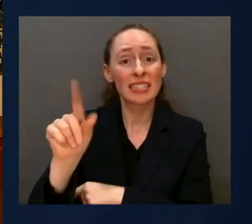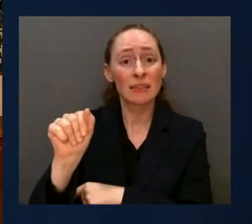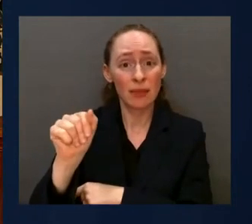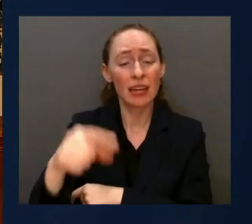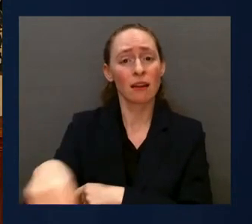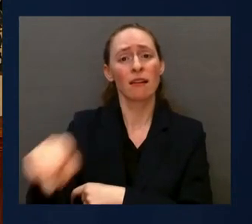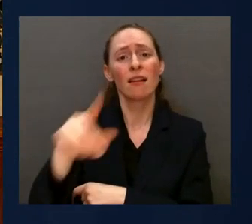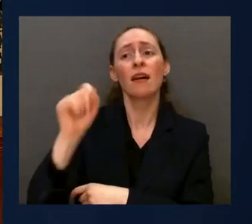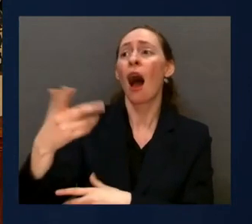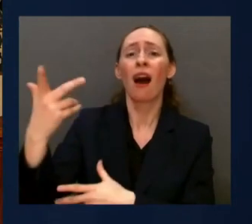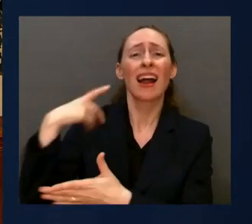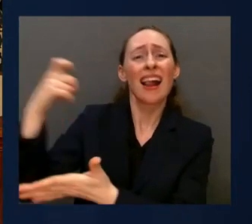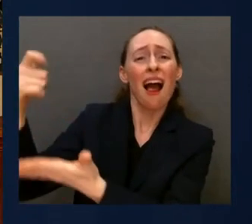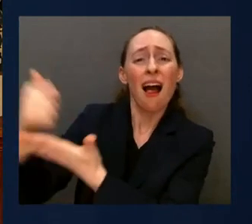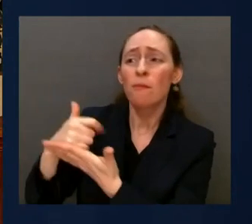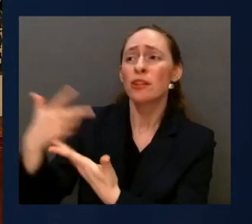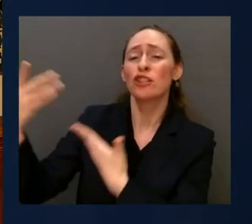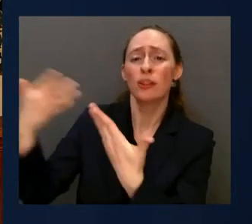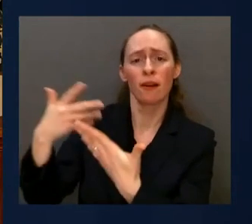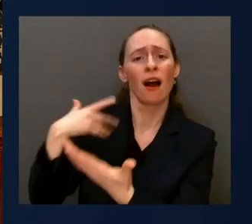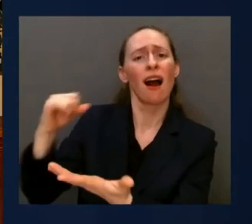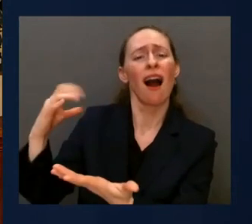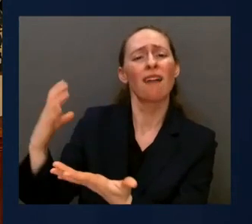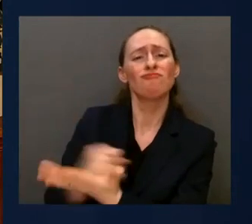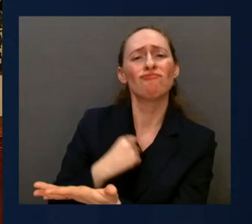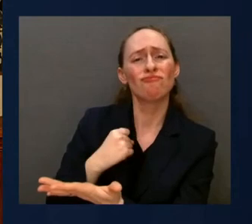the workers who are doing God's work.